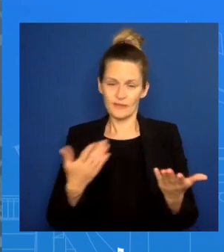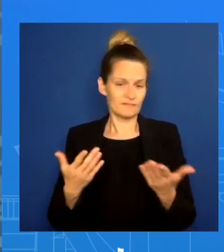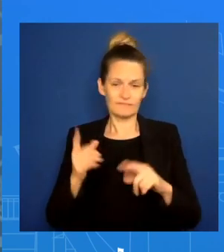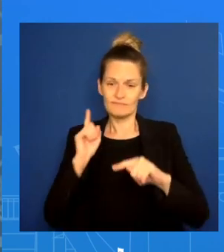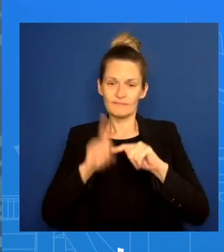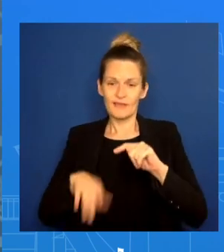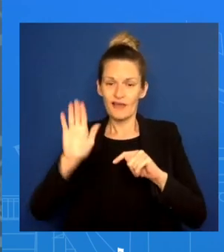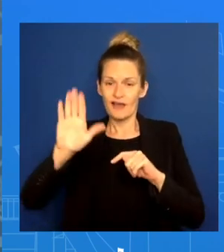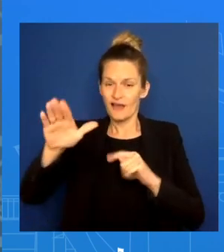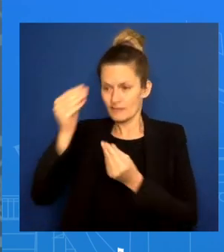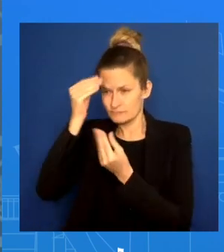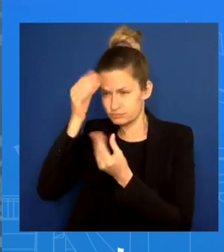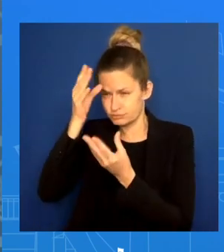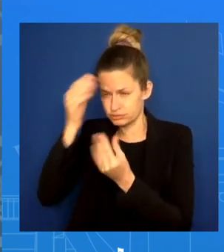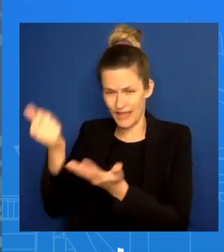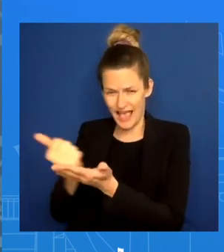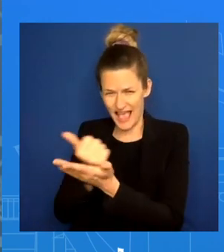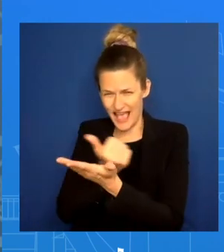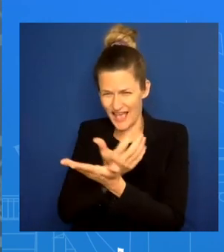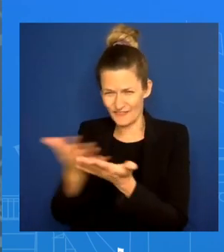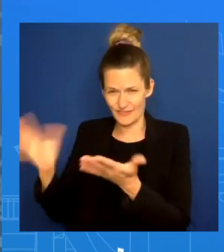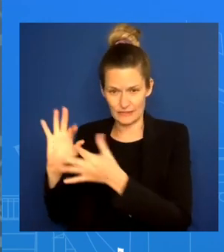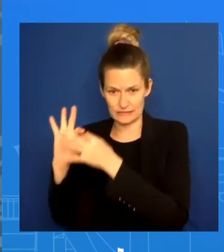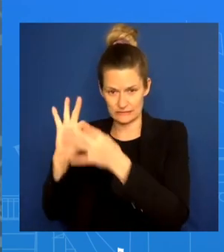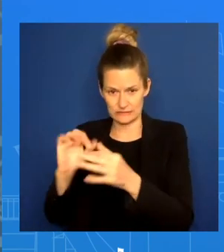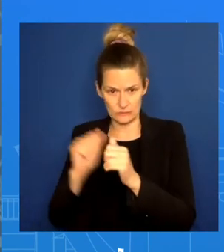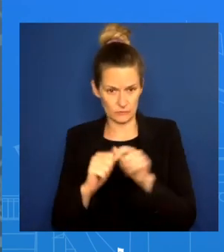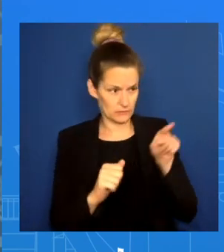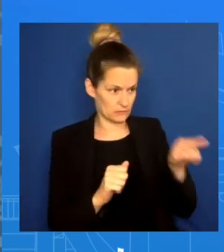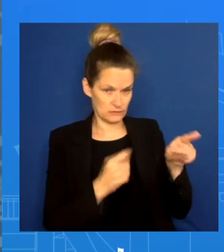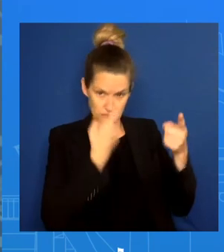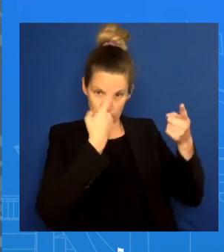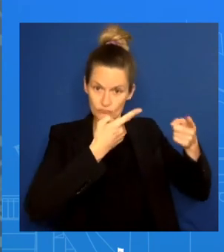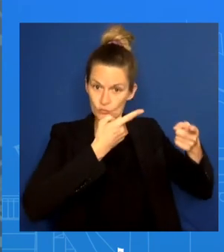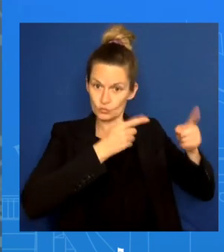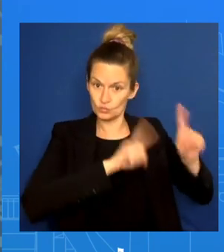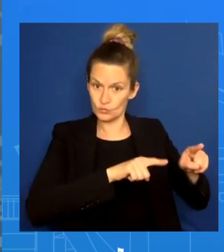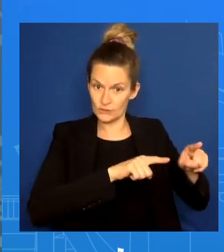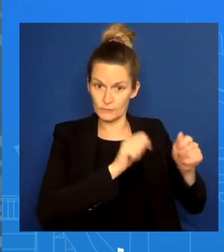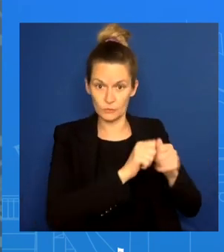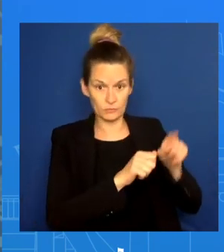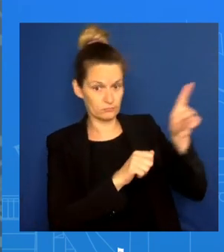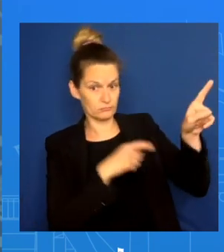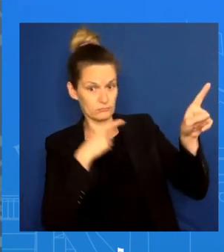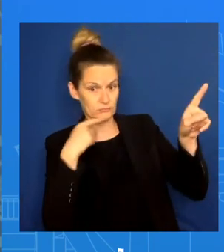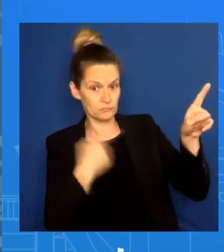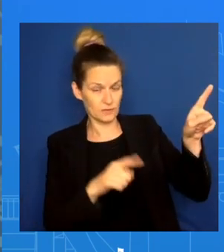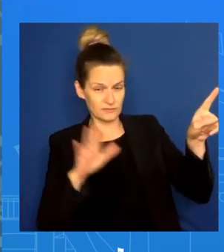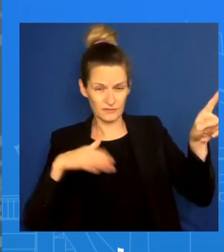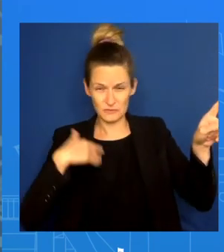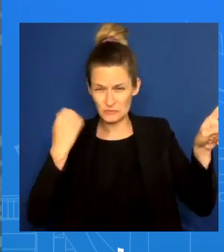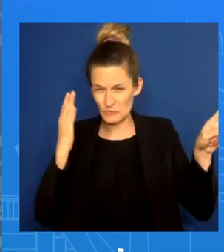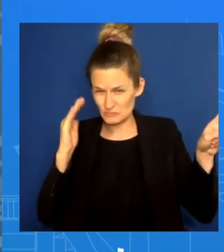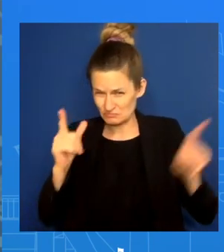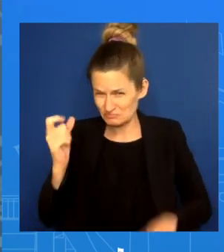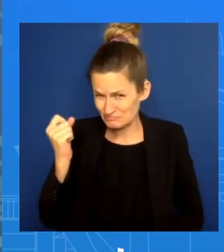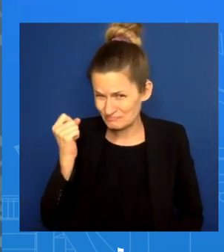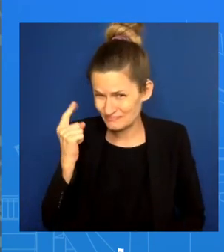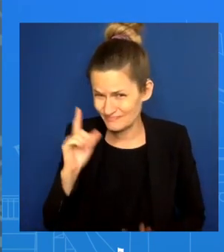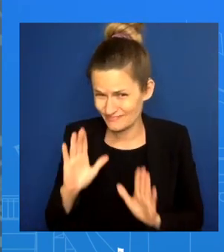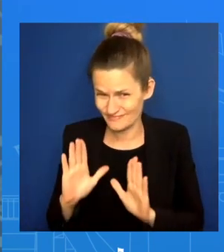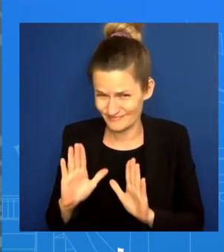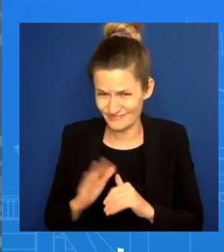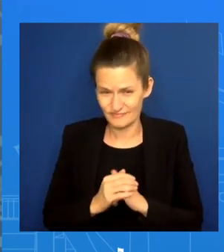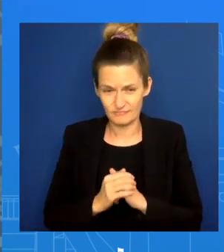like, and I'm sure you can all understand that it's not going to help us get them home if we're negotiating in public with y'all. So I'm not going to have any